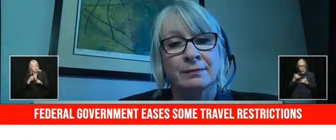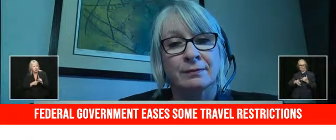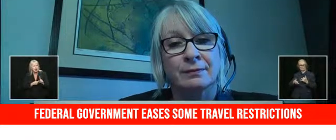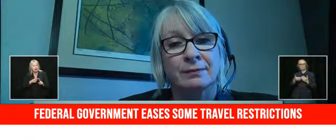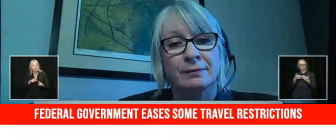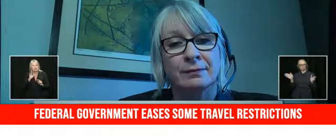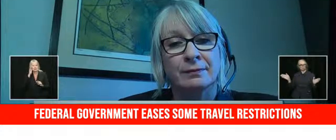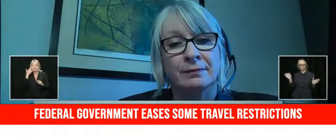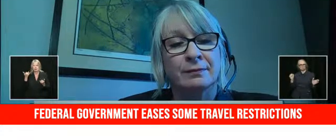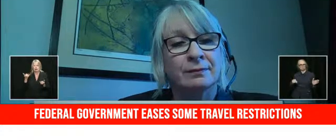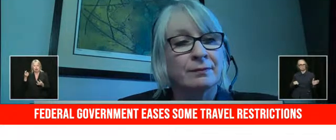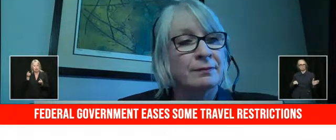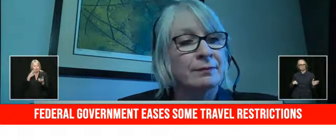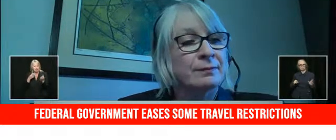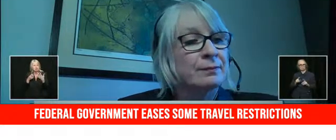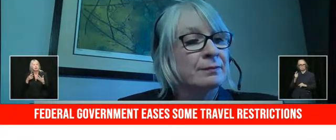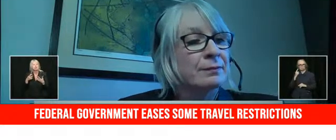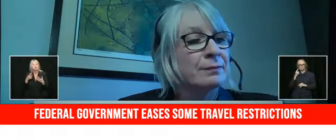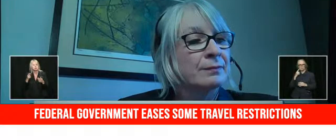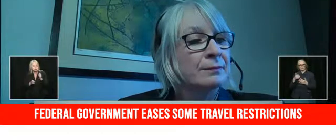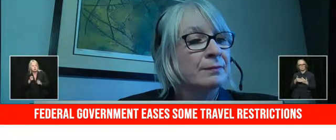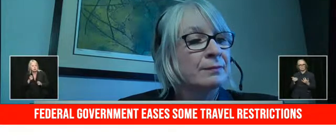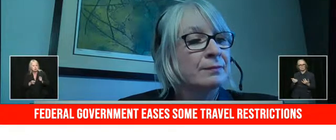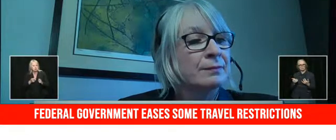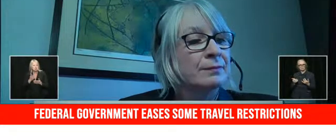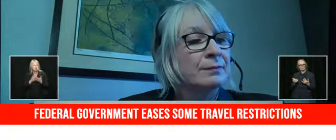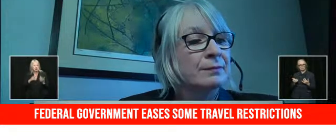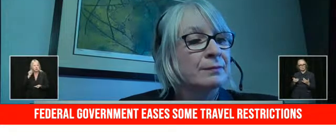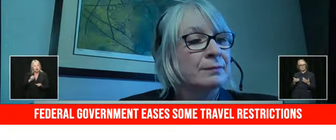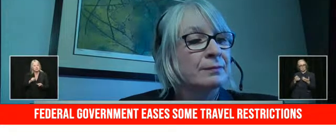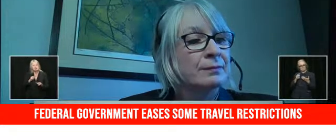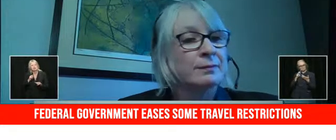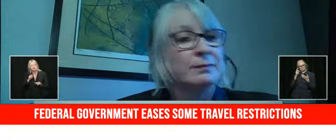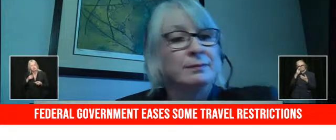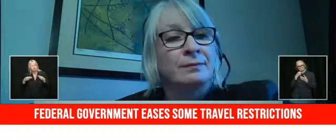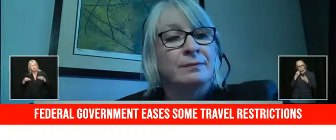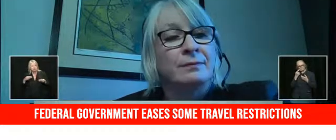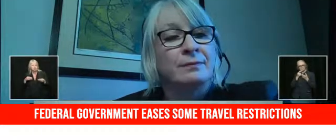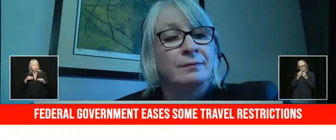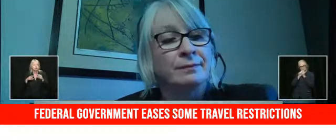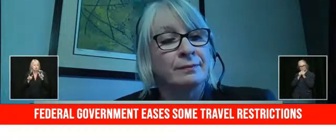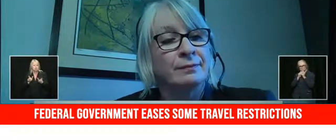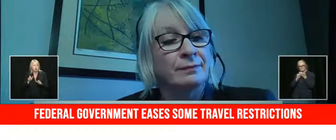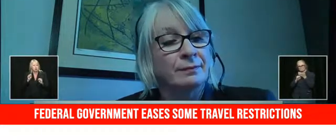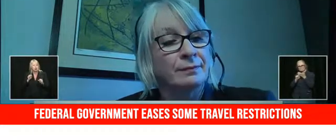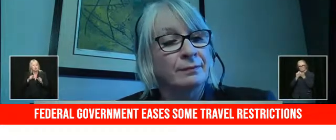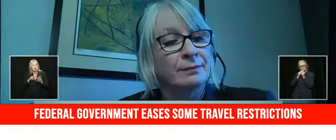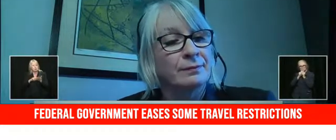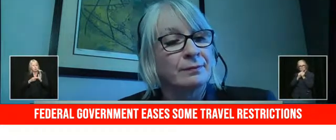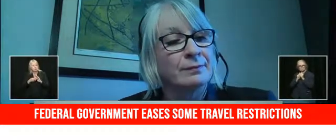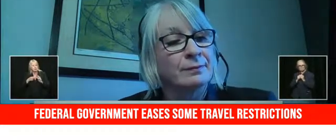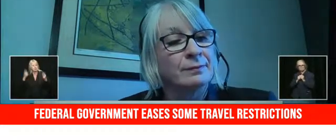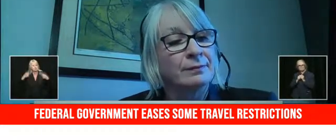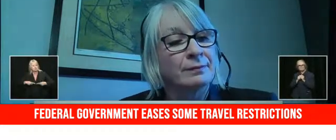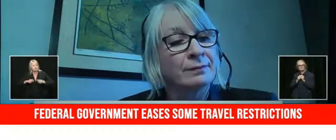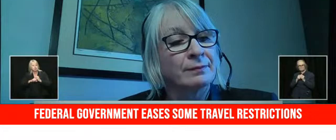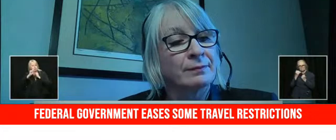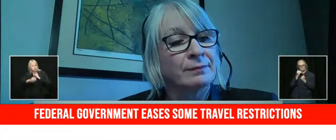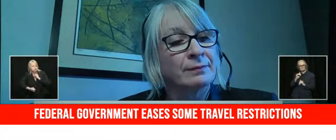to measures around those border restrictions, which suggest that they might be here for a lot